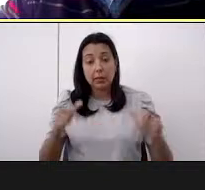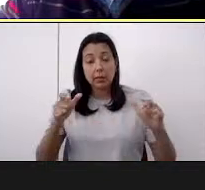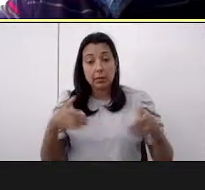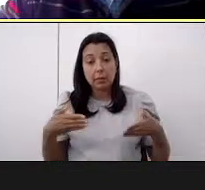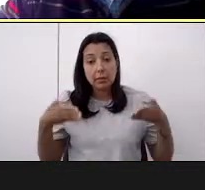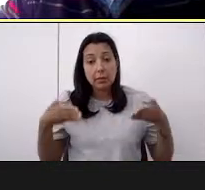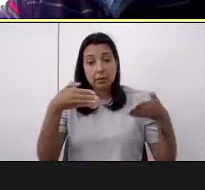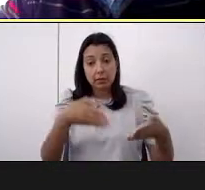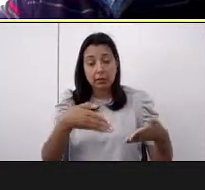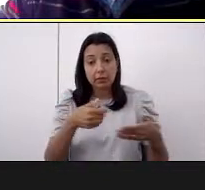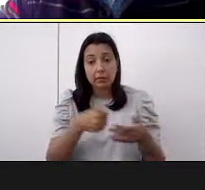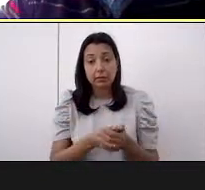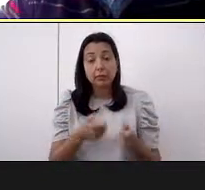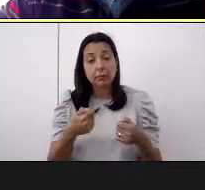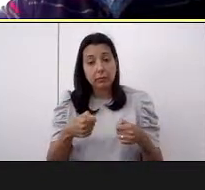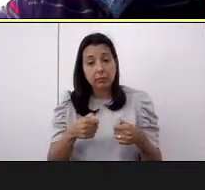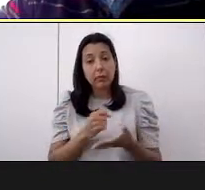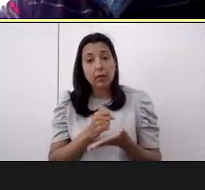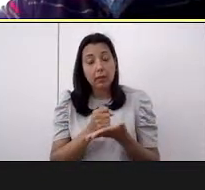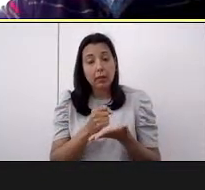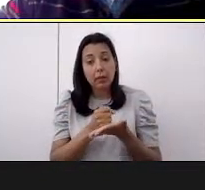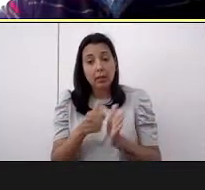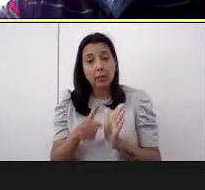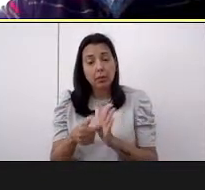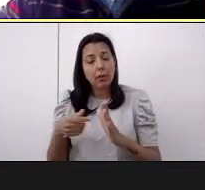different stakeholders and to limit opposition.